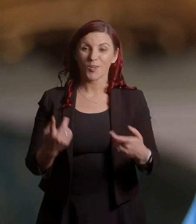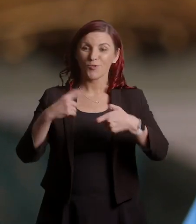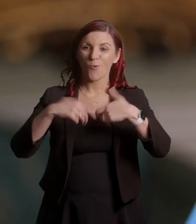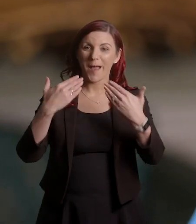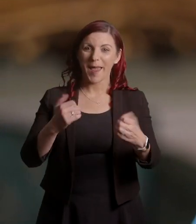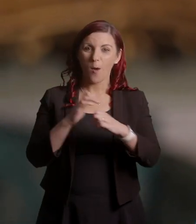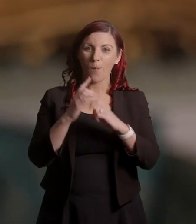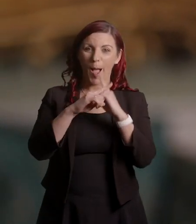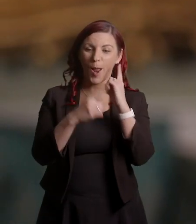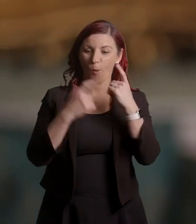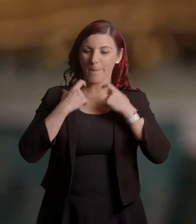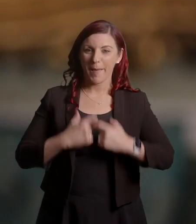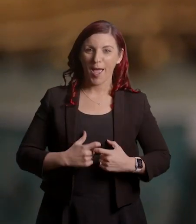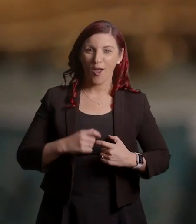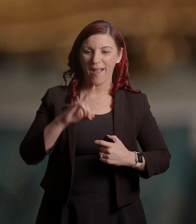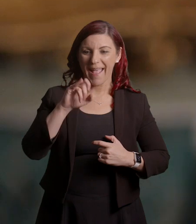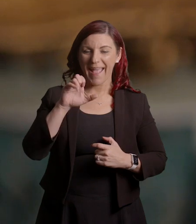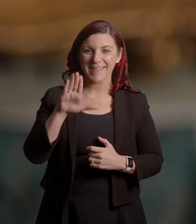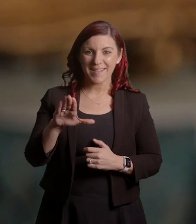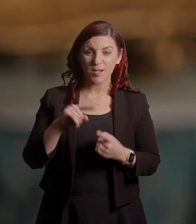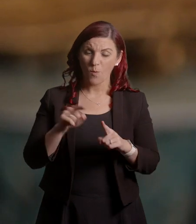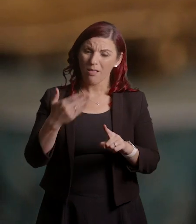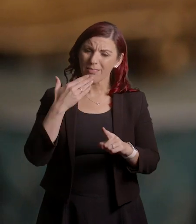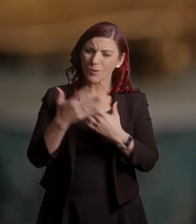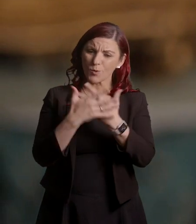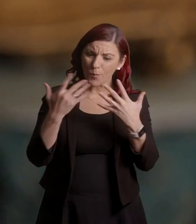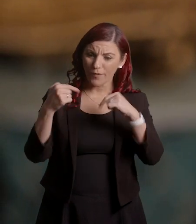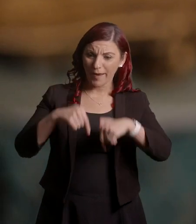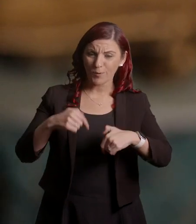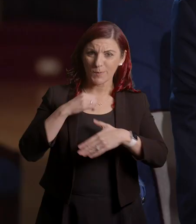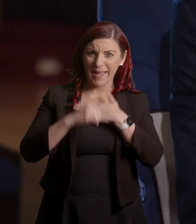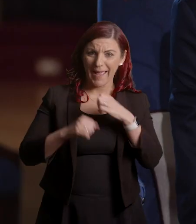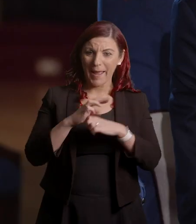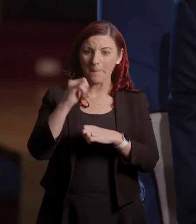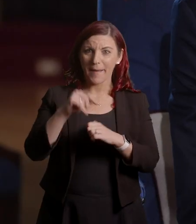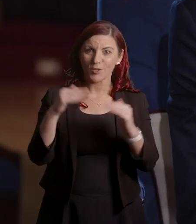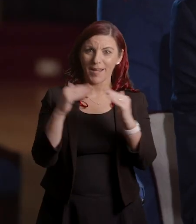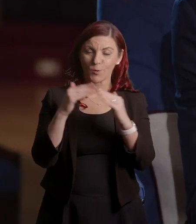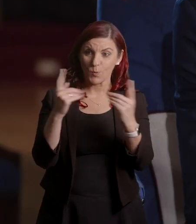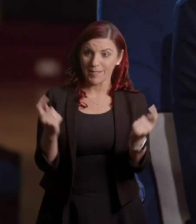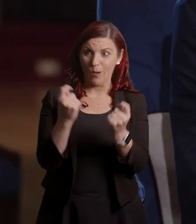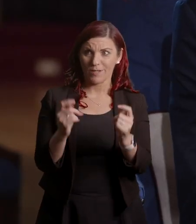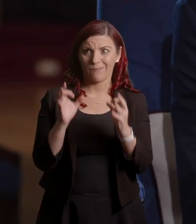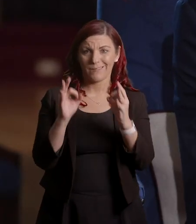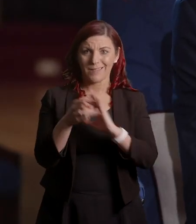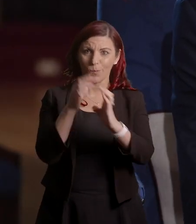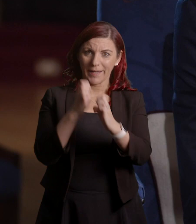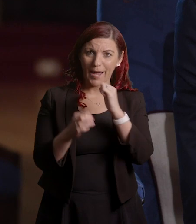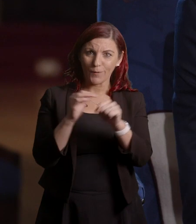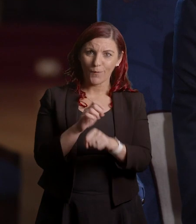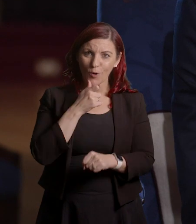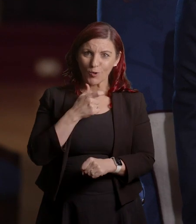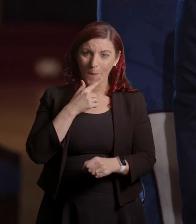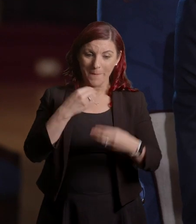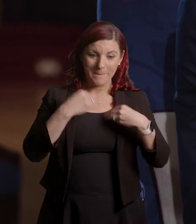Okay, joined by the Lord Mayor of Dublin, Councillor Hazel Chu. Lord Mayor, thank you very much for having us here in the Mansion House today to celebrate what's been a remarkable weekend, obviously, for